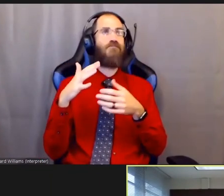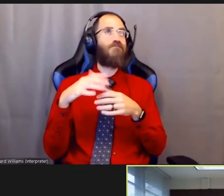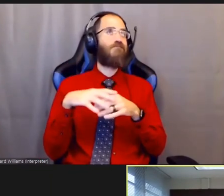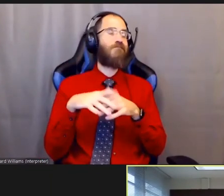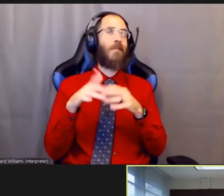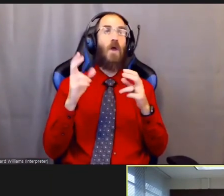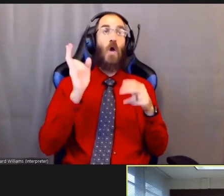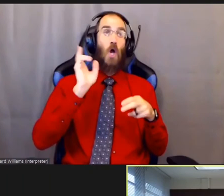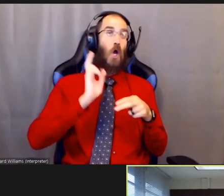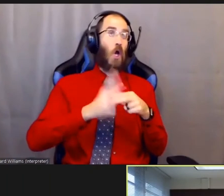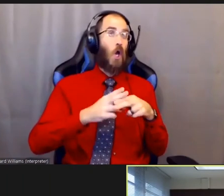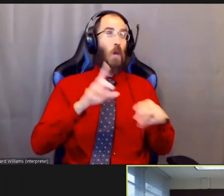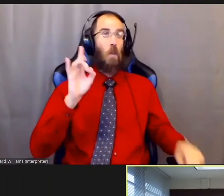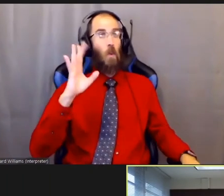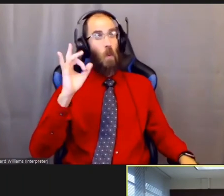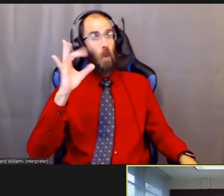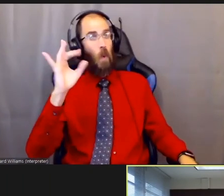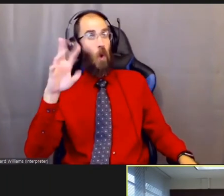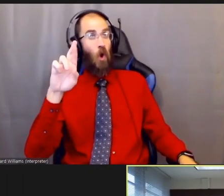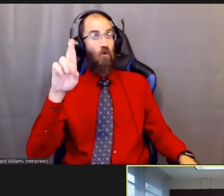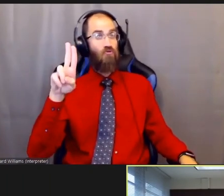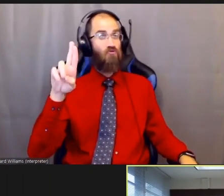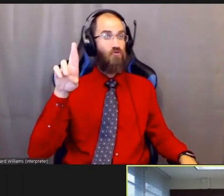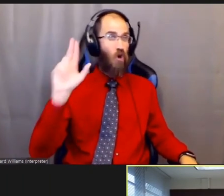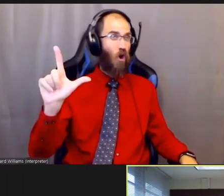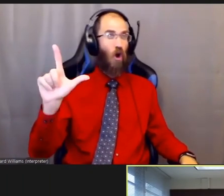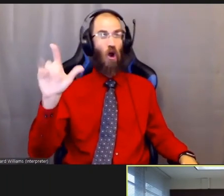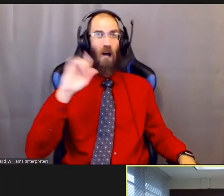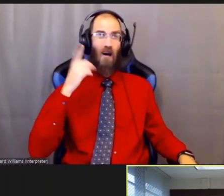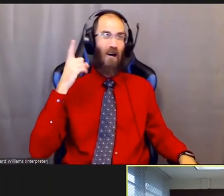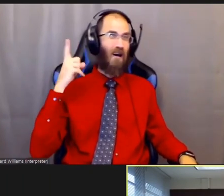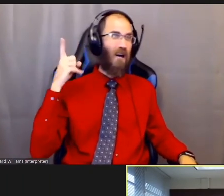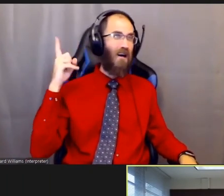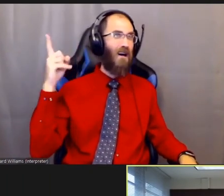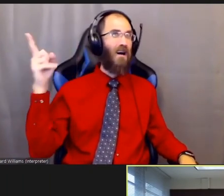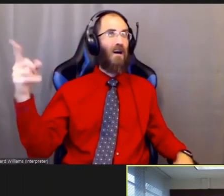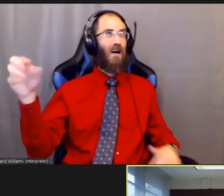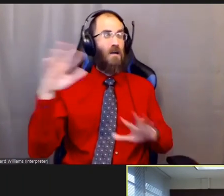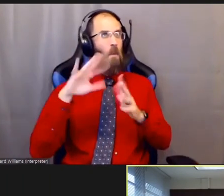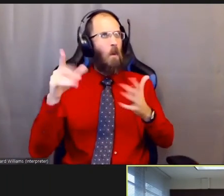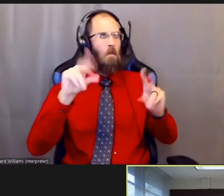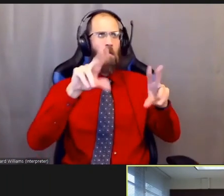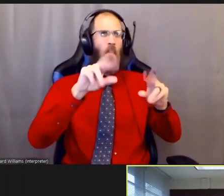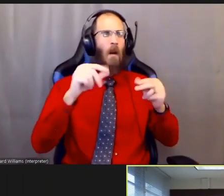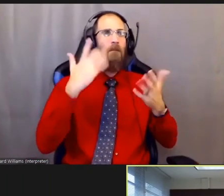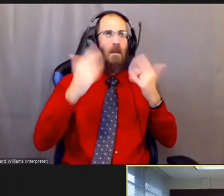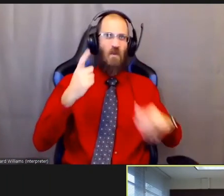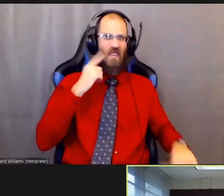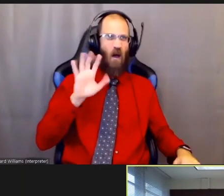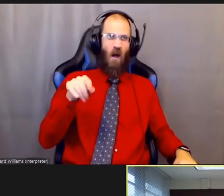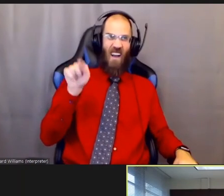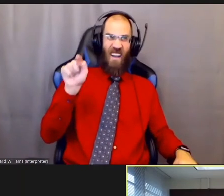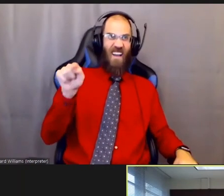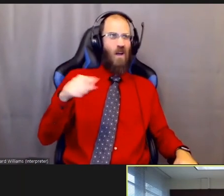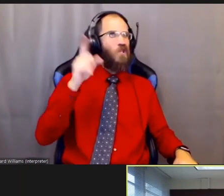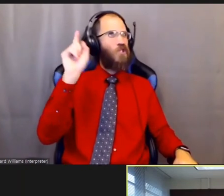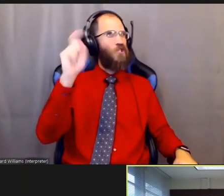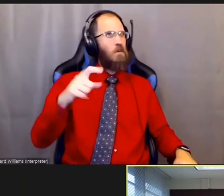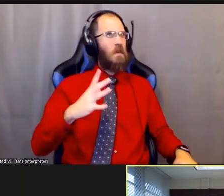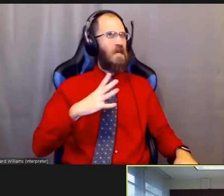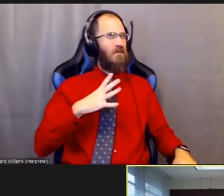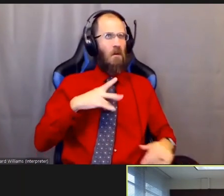terribly rural, and you wouldn't necessarily assume, you'd think they'd be covered, and they're not. And